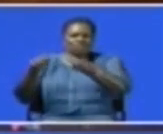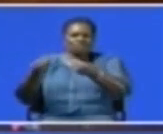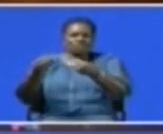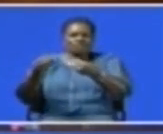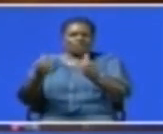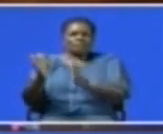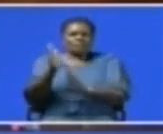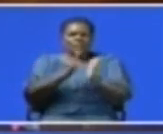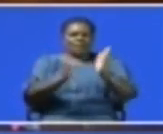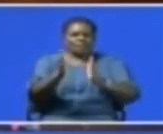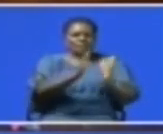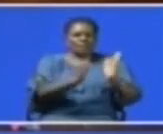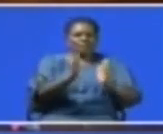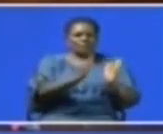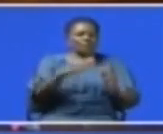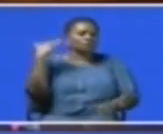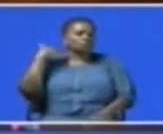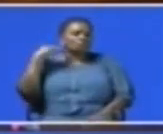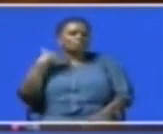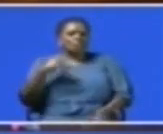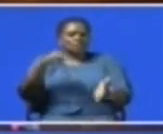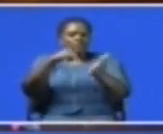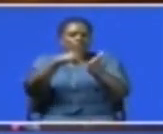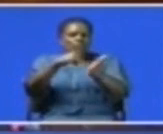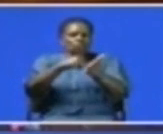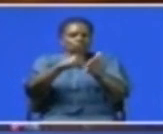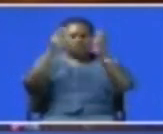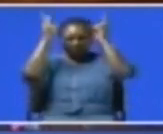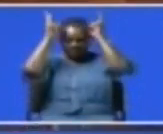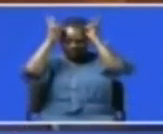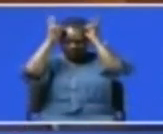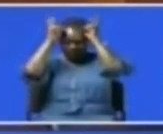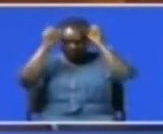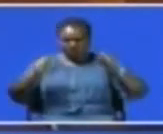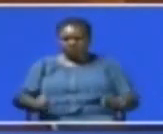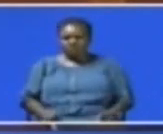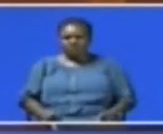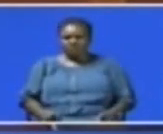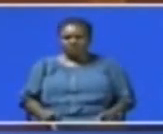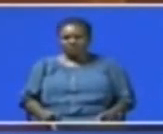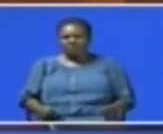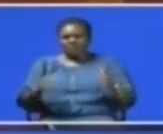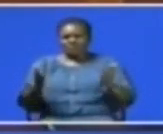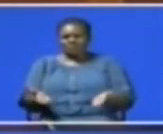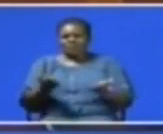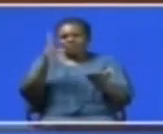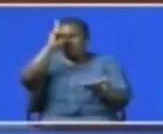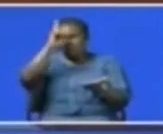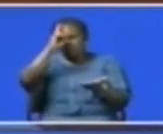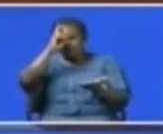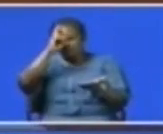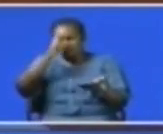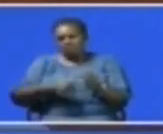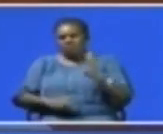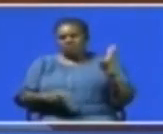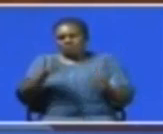with organized criminals, including terrorism. Mutyambai's rapid promotion in police, where some